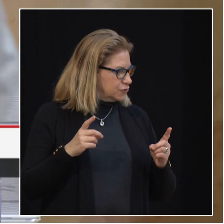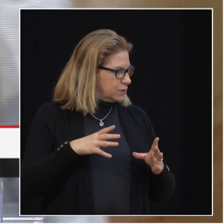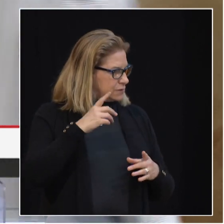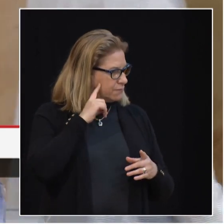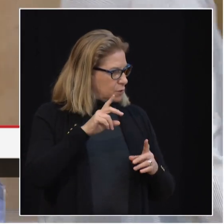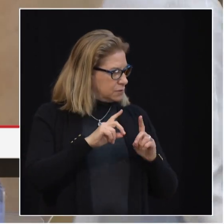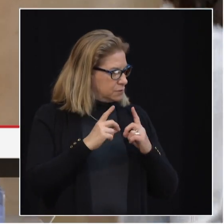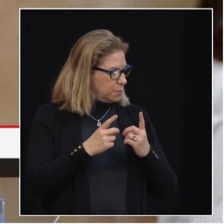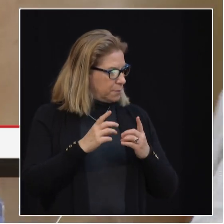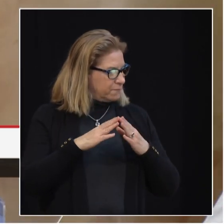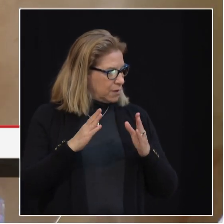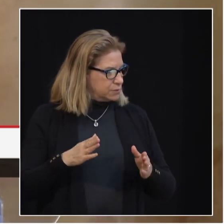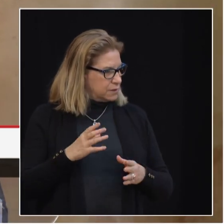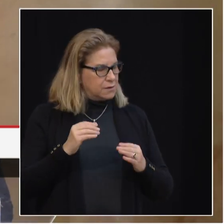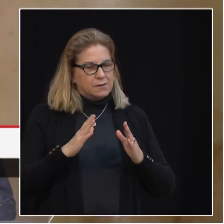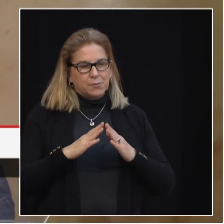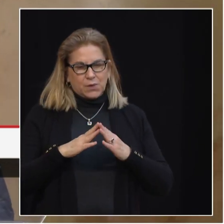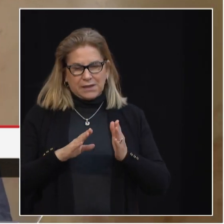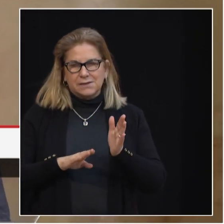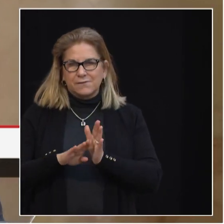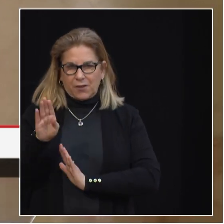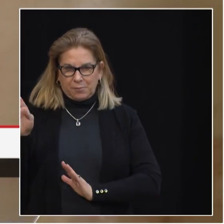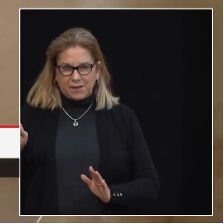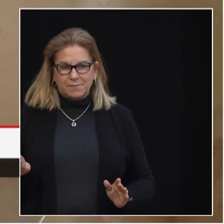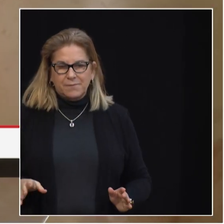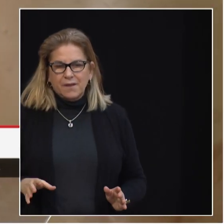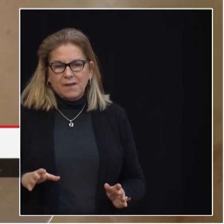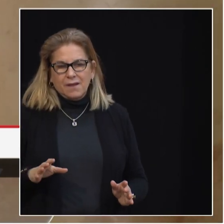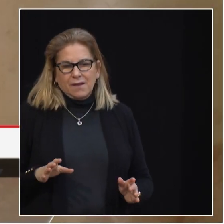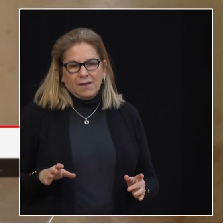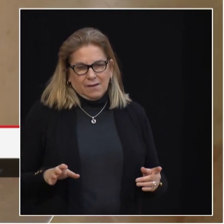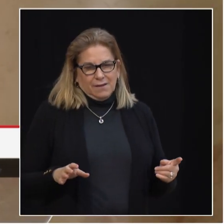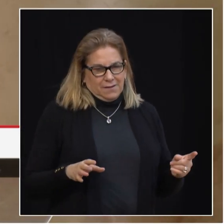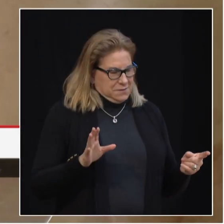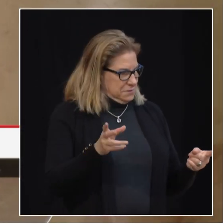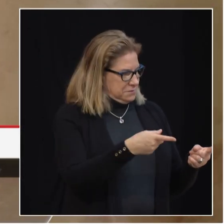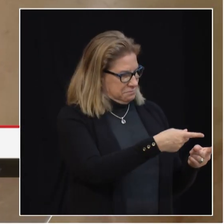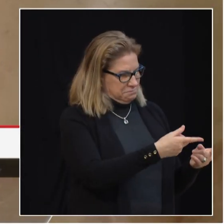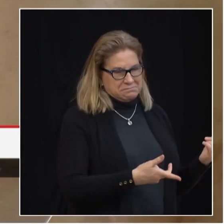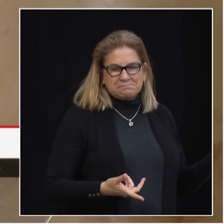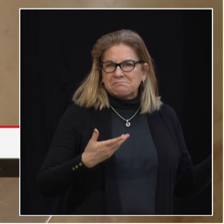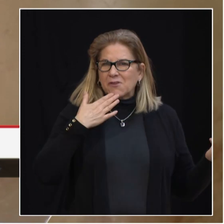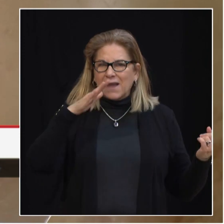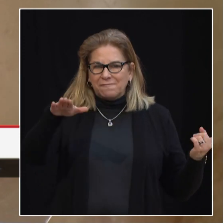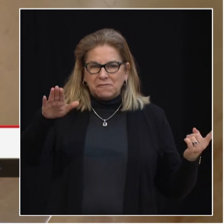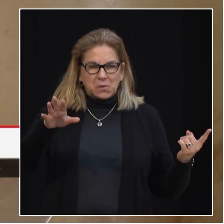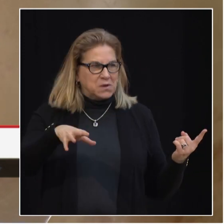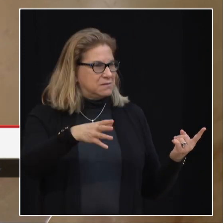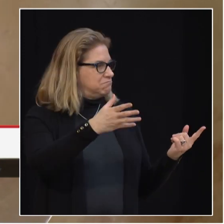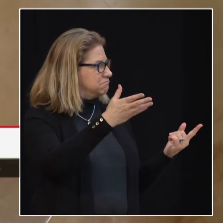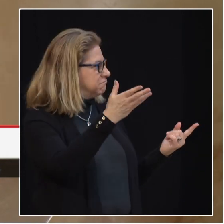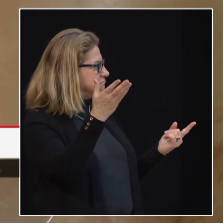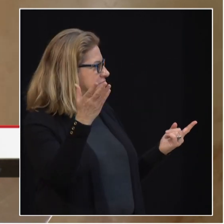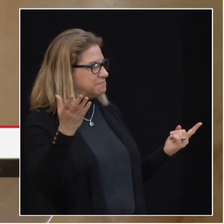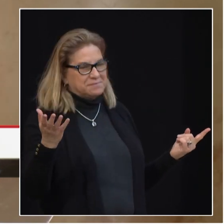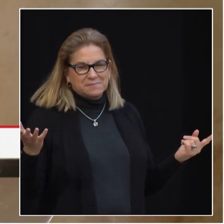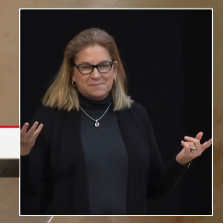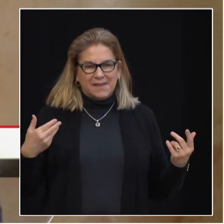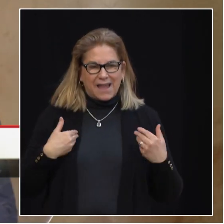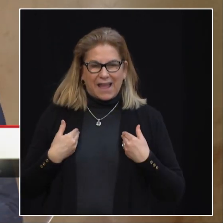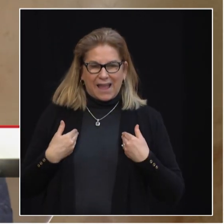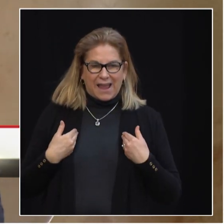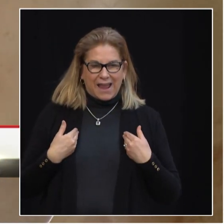Good afternoon. So I won't say my name again because she just said it, but I will lower this because I'm 5'2" and shrinking.